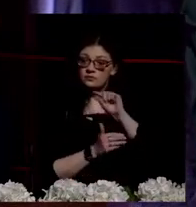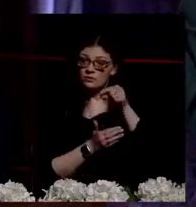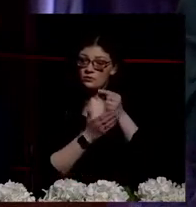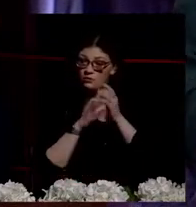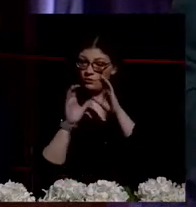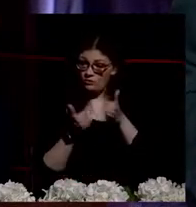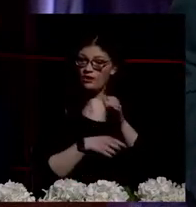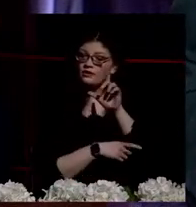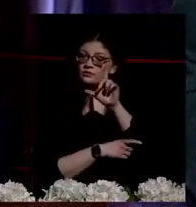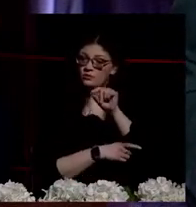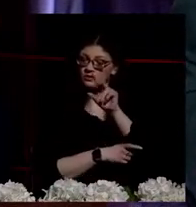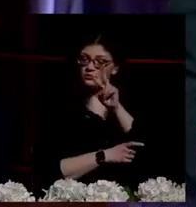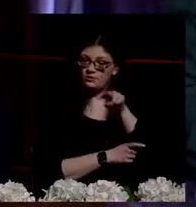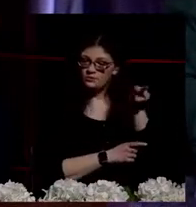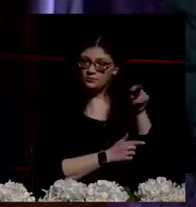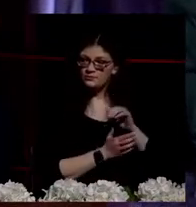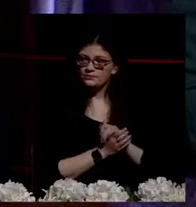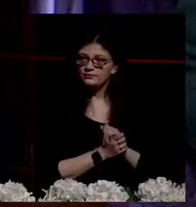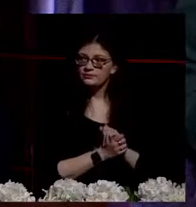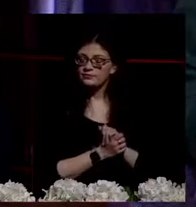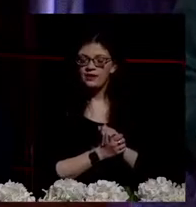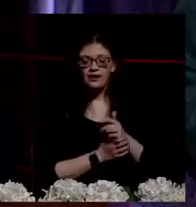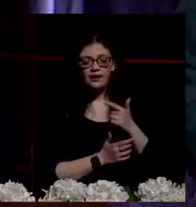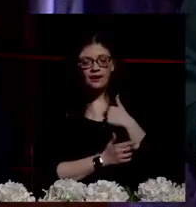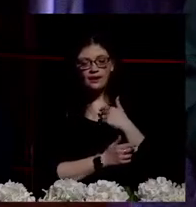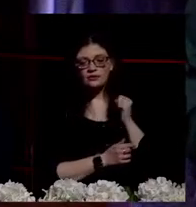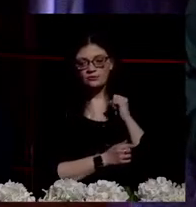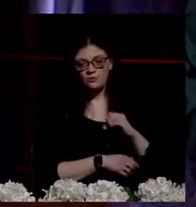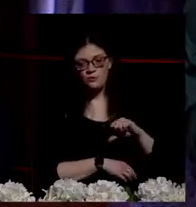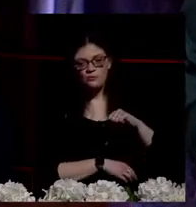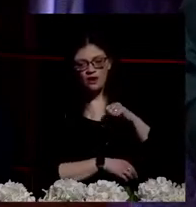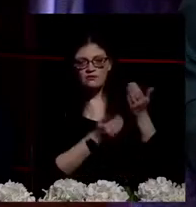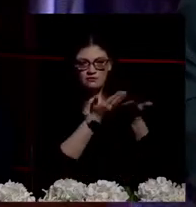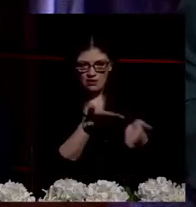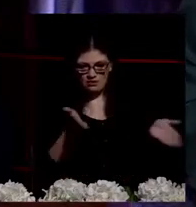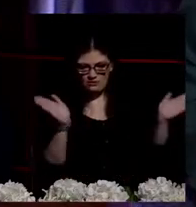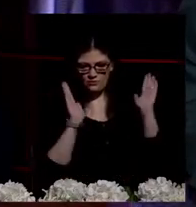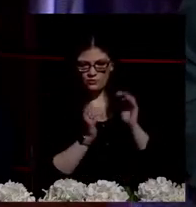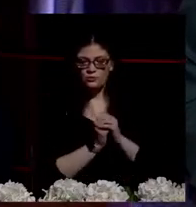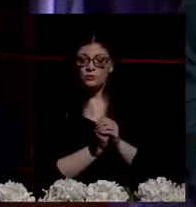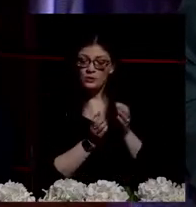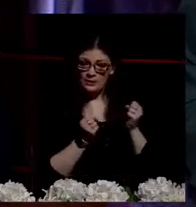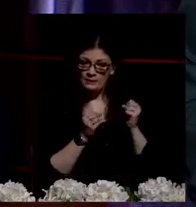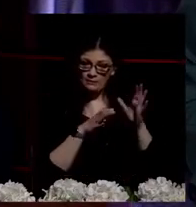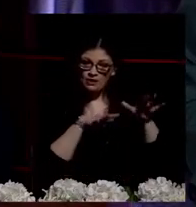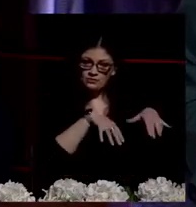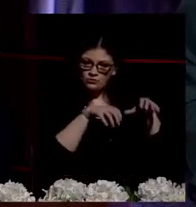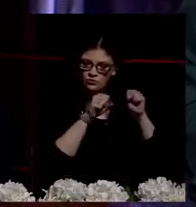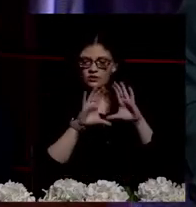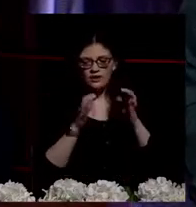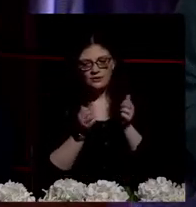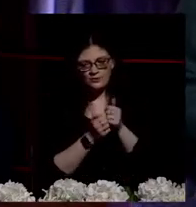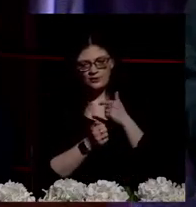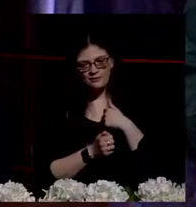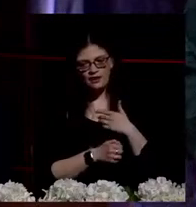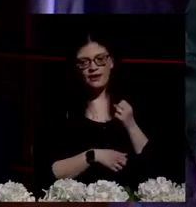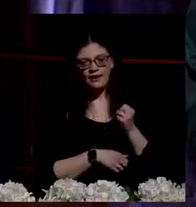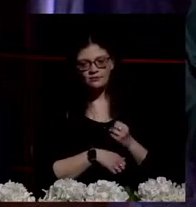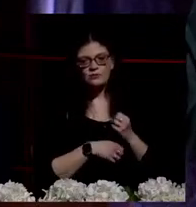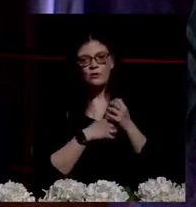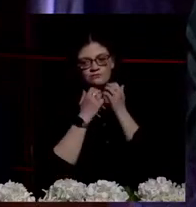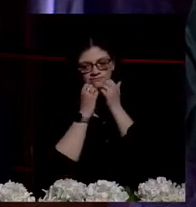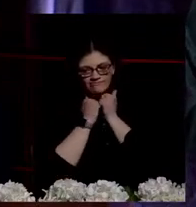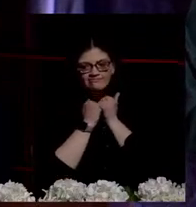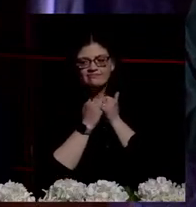of 2022, I am so proud of you all. Many of you took classes with me, and I am so happy to see your faces